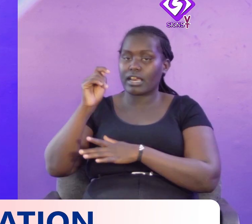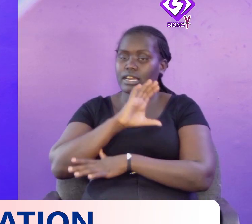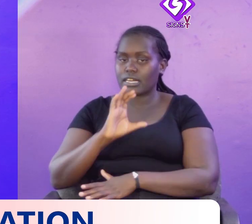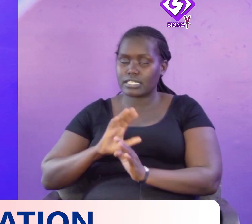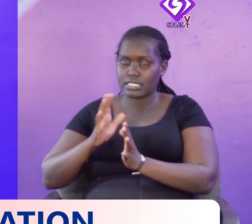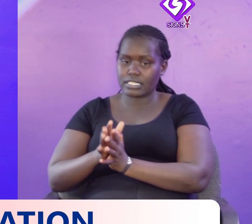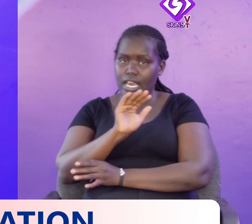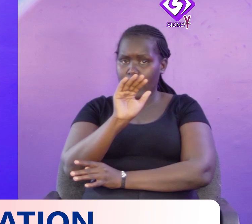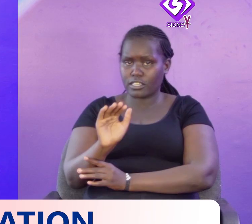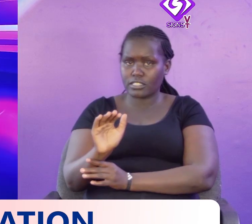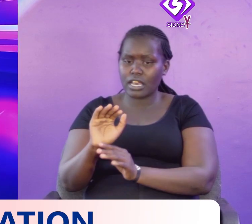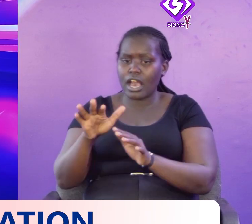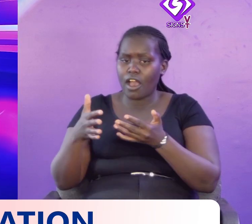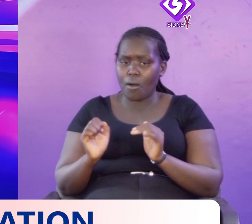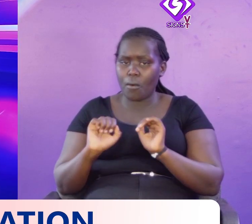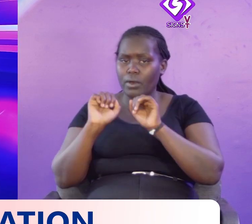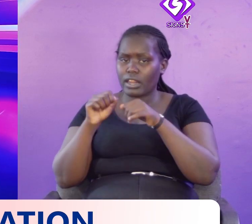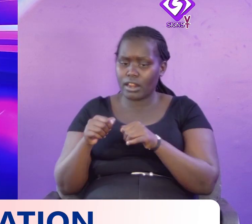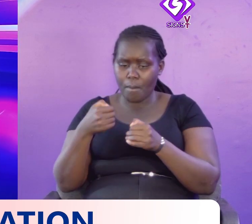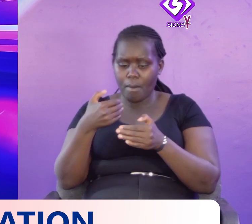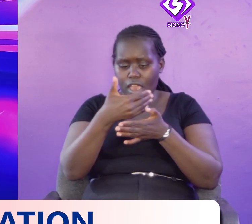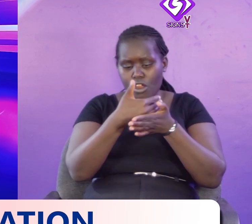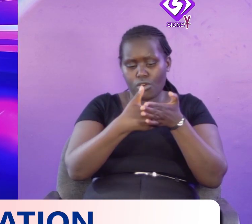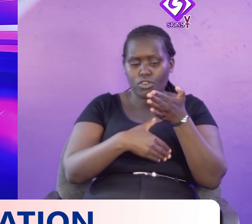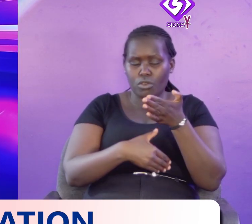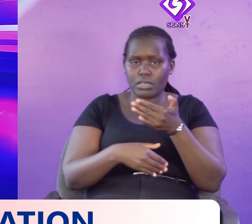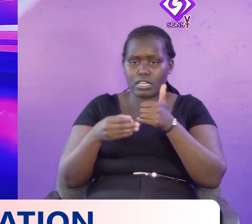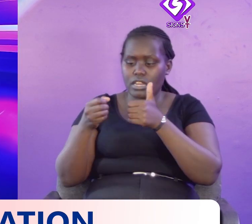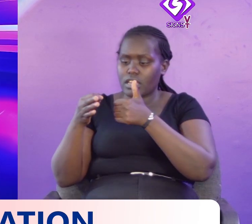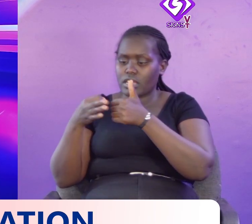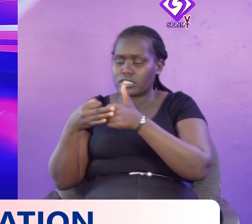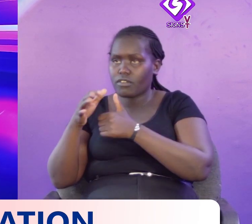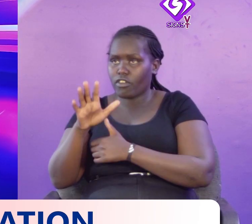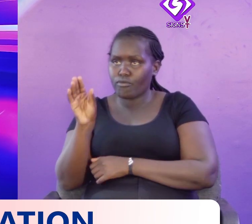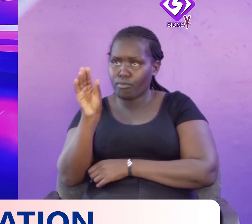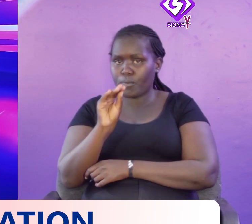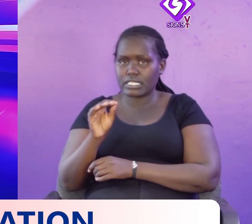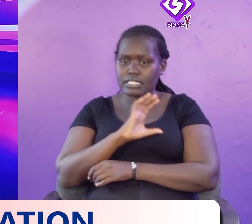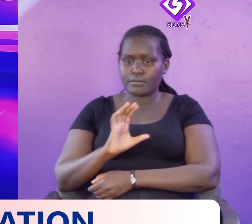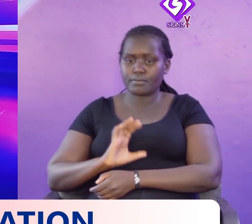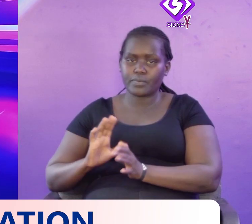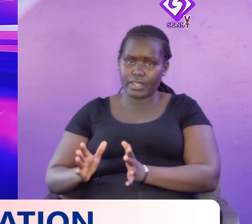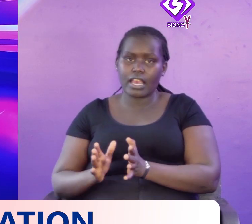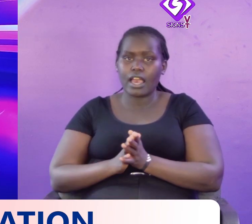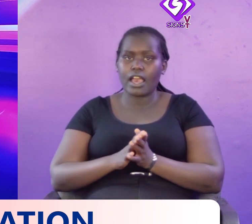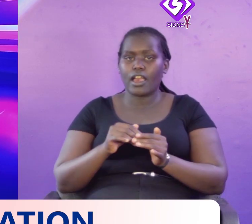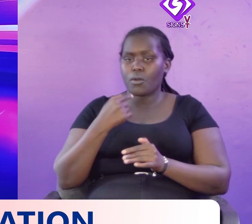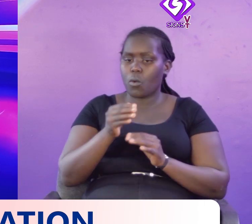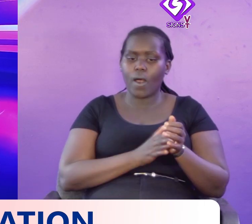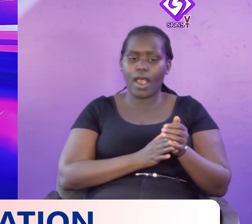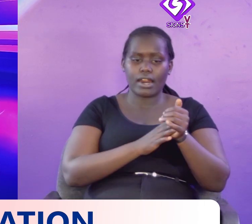day that how can it be that it is documented we are 85% Christian. Yeah. And we are the ones that are running this nation